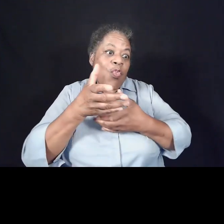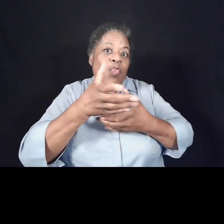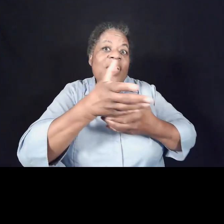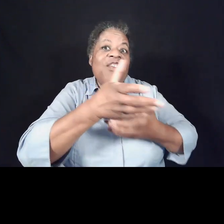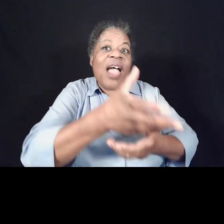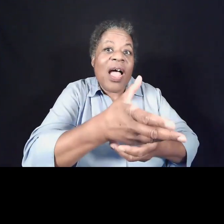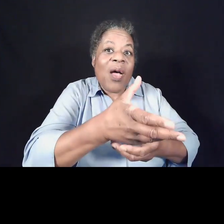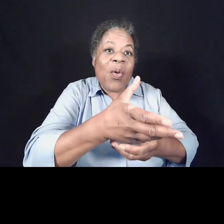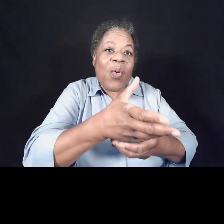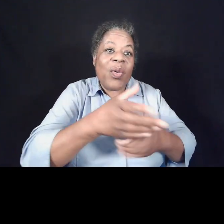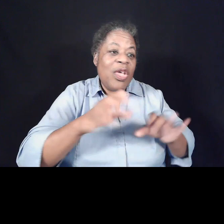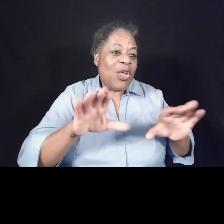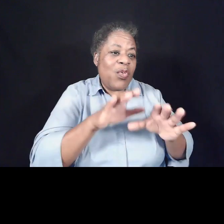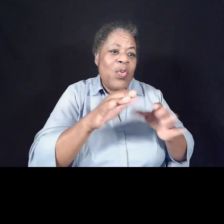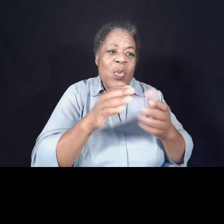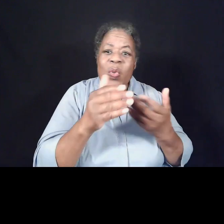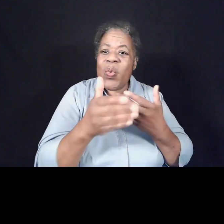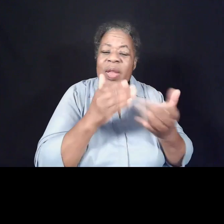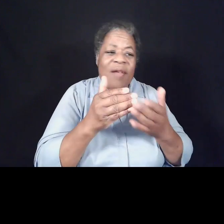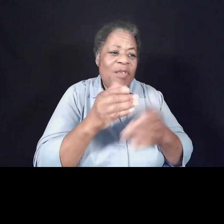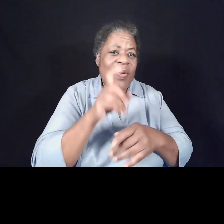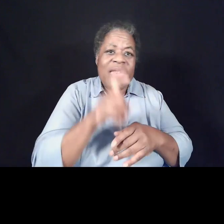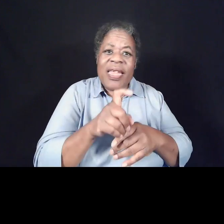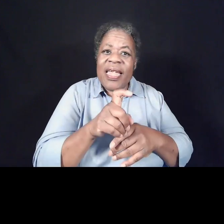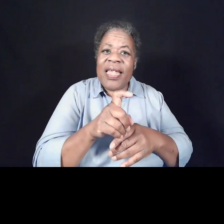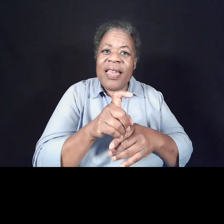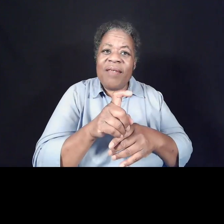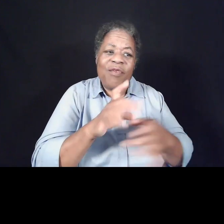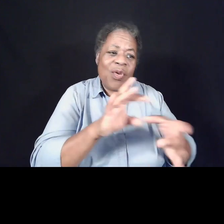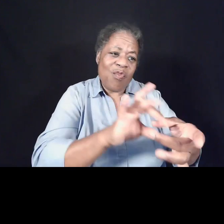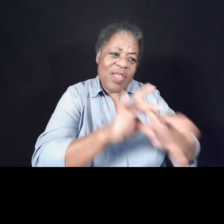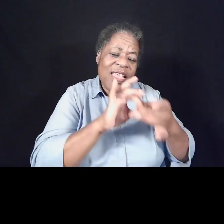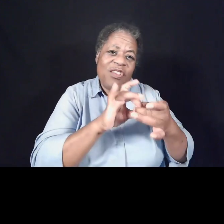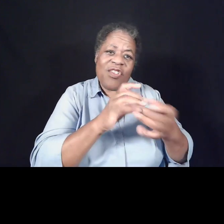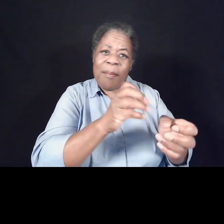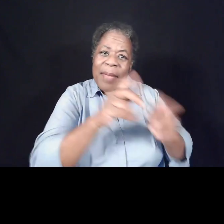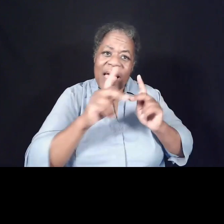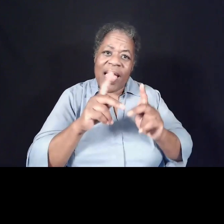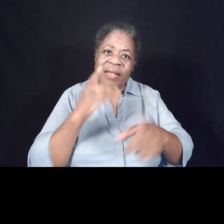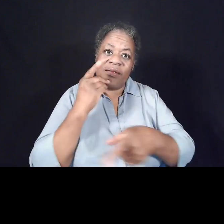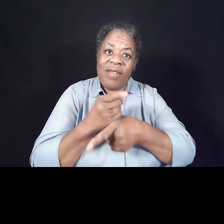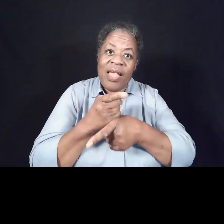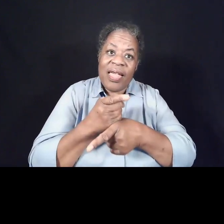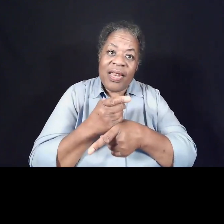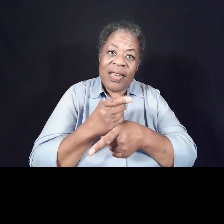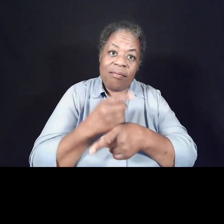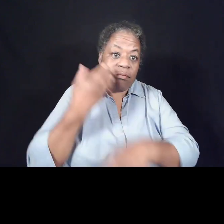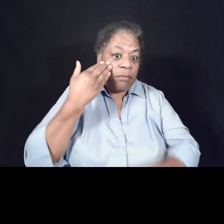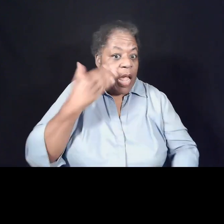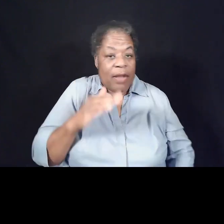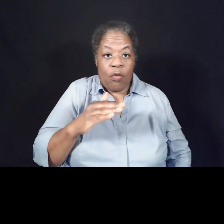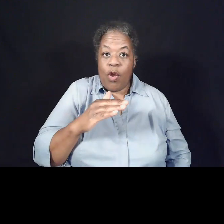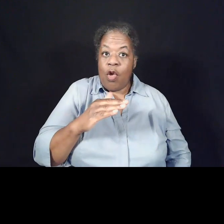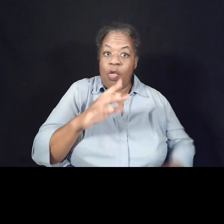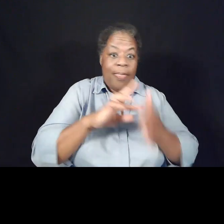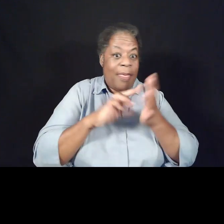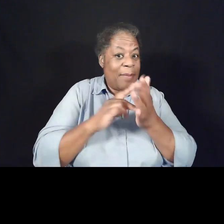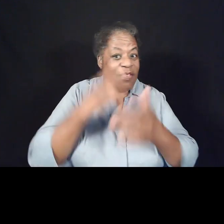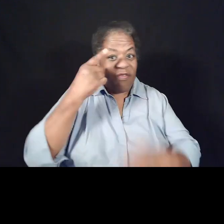whatever it takes to get that relationship back on track. I don't know what that might mean for